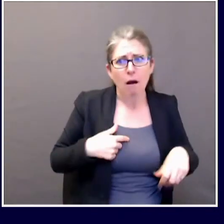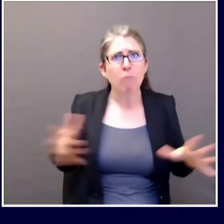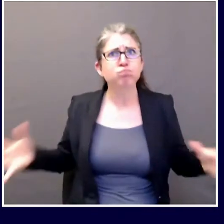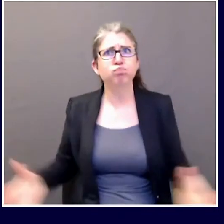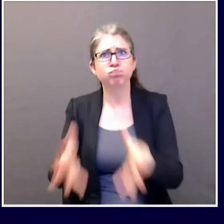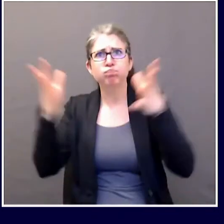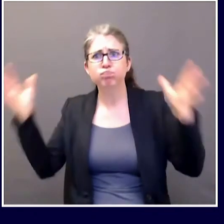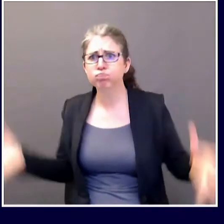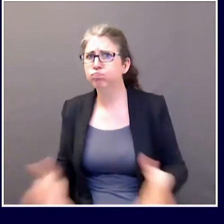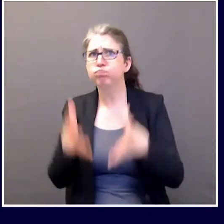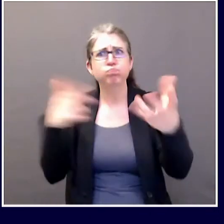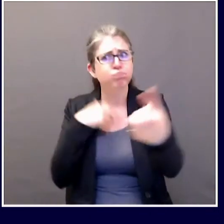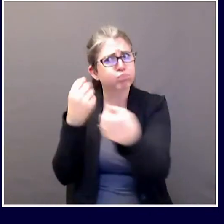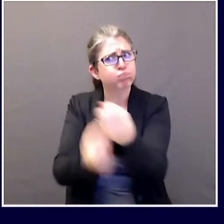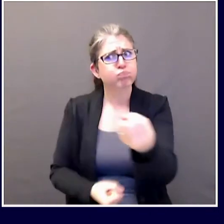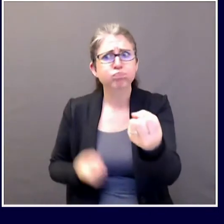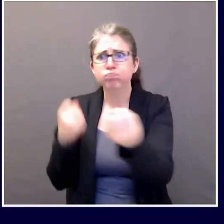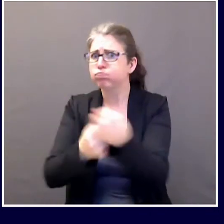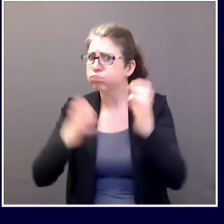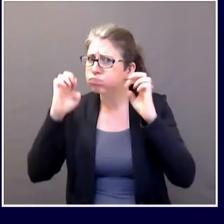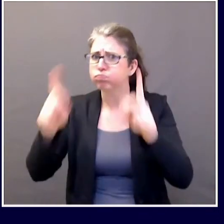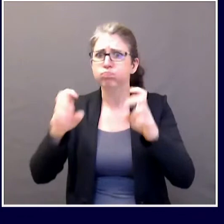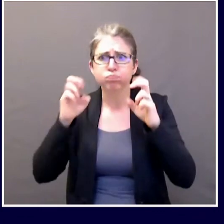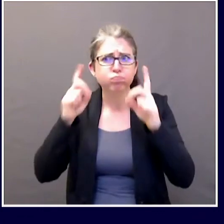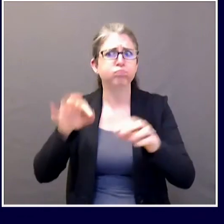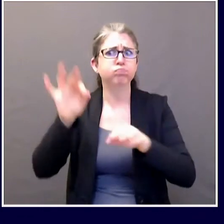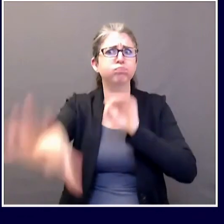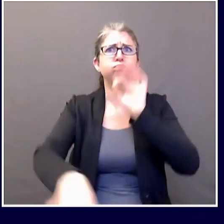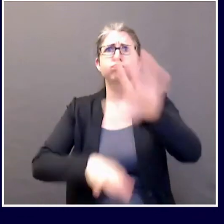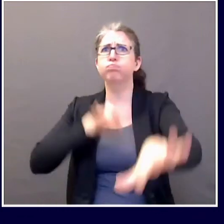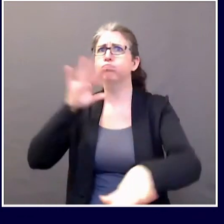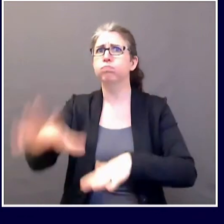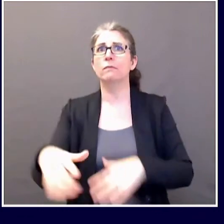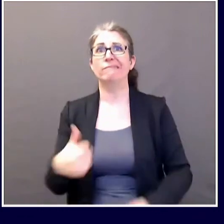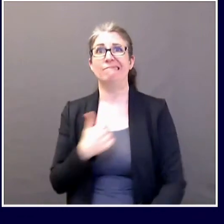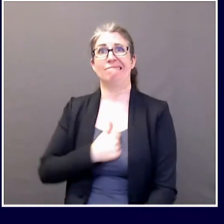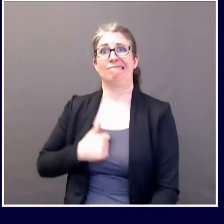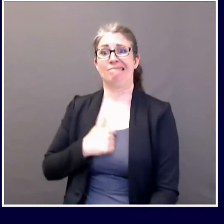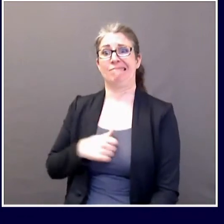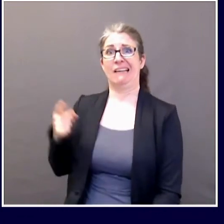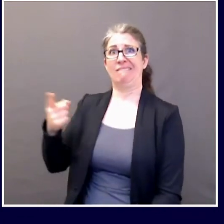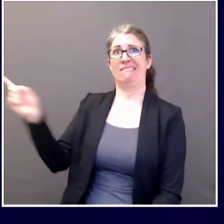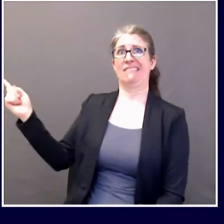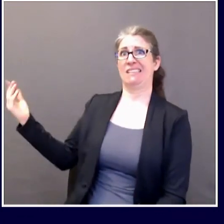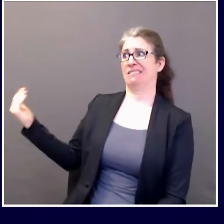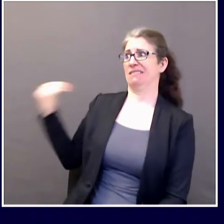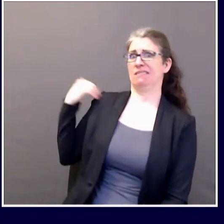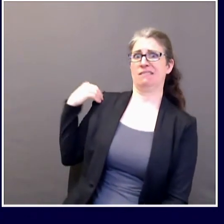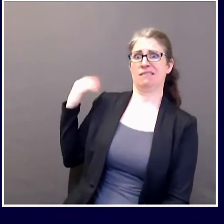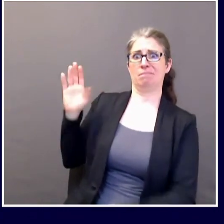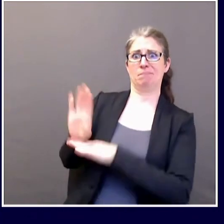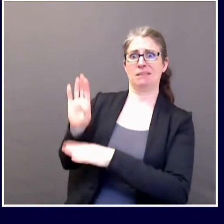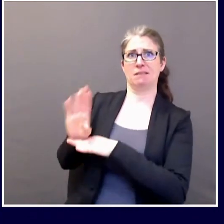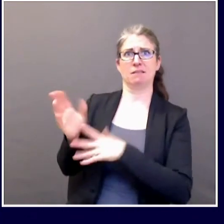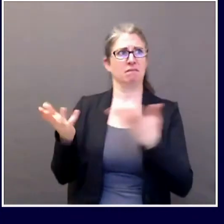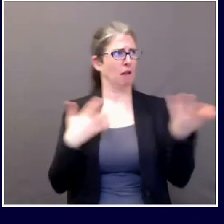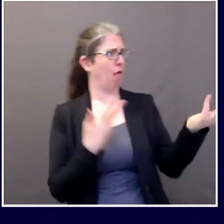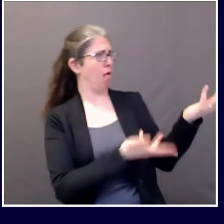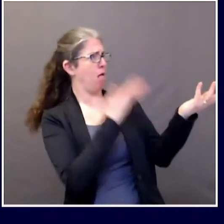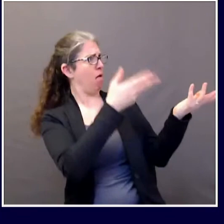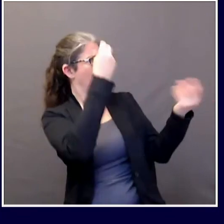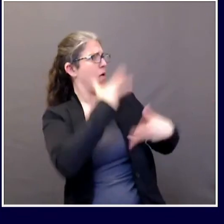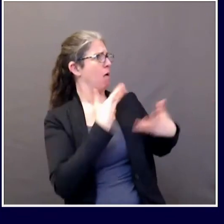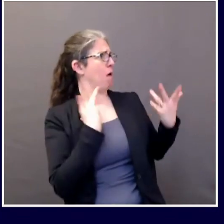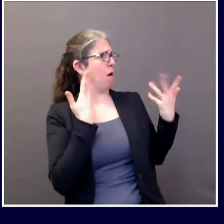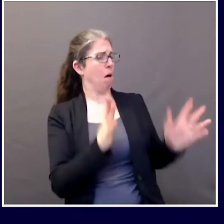gotten everything they need. But at the same time, it does vary based on how many people, where, how long they were in the office